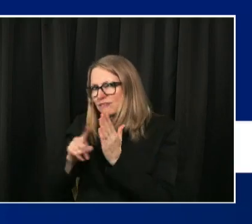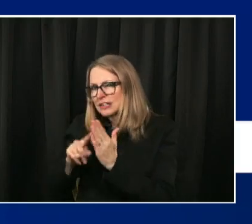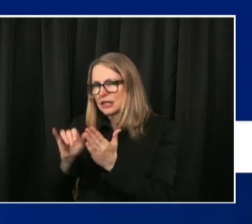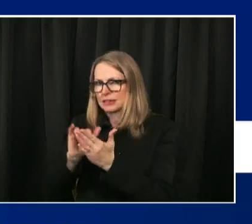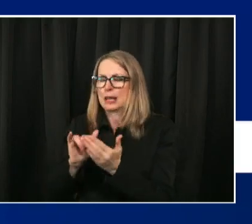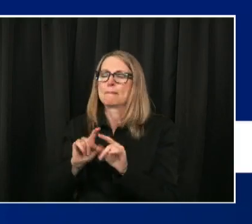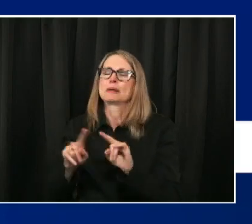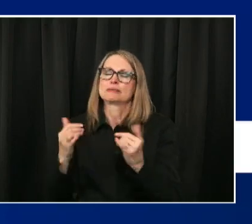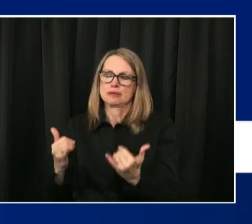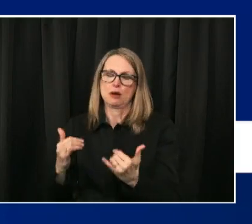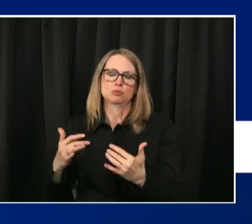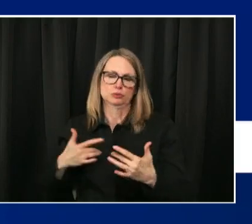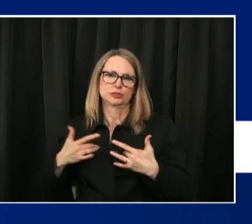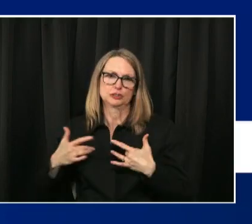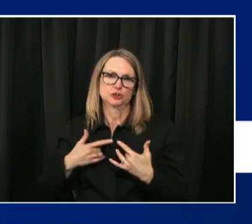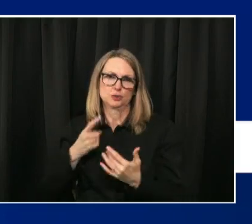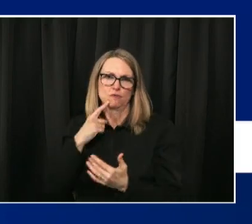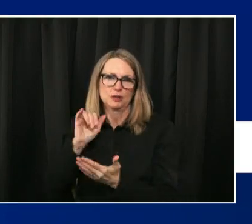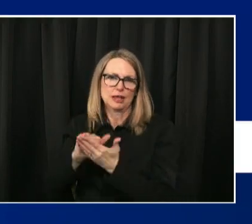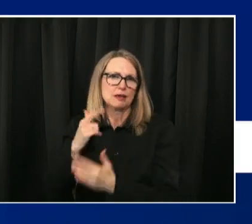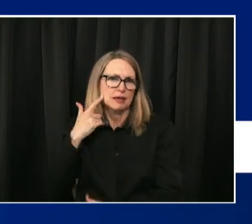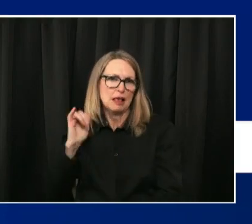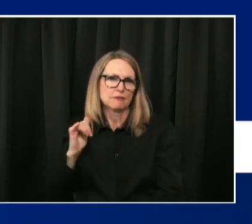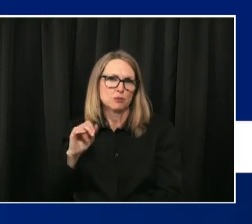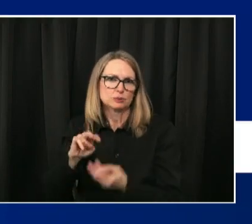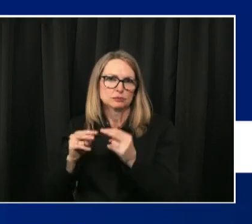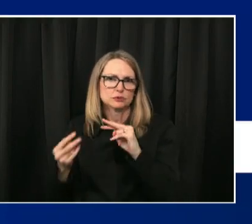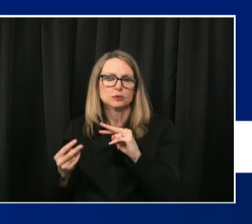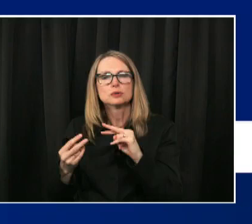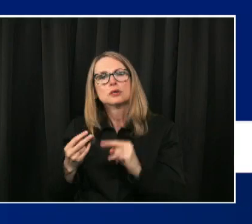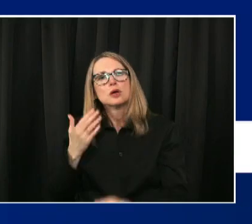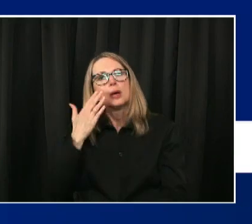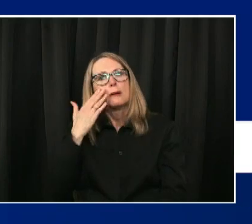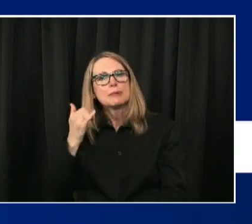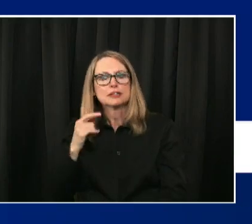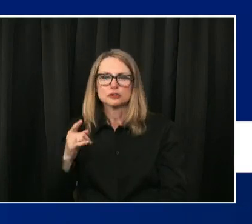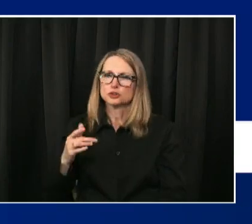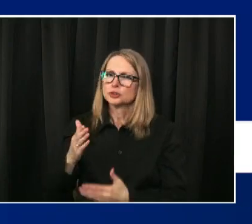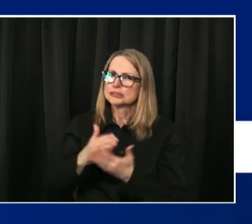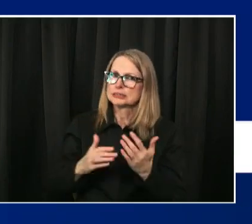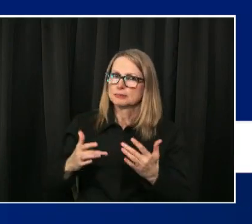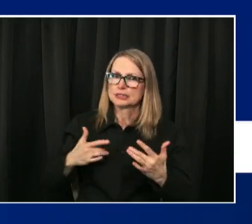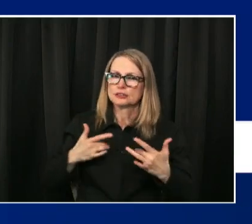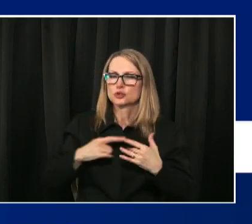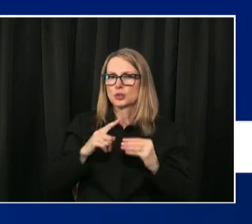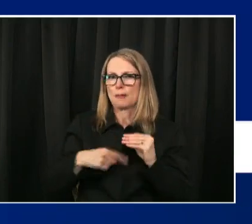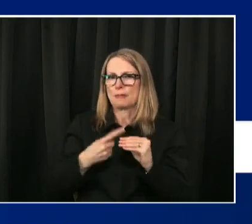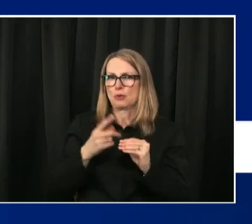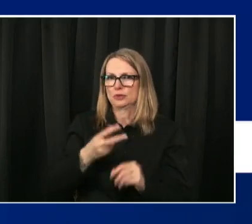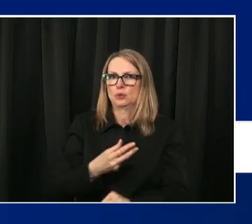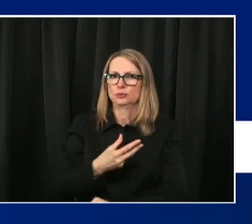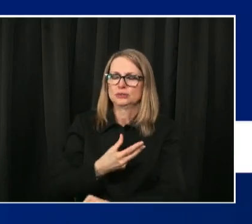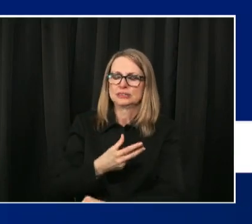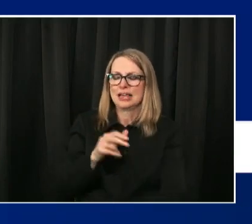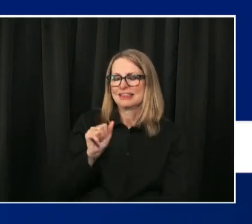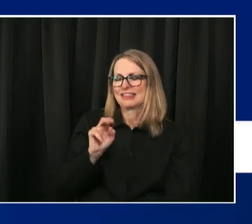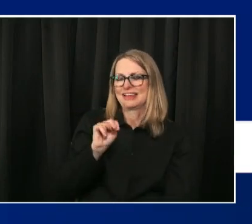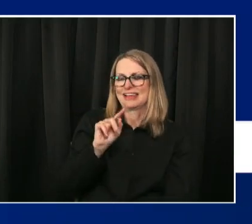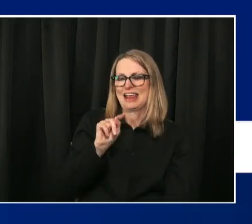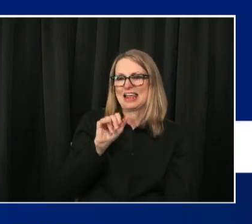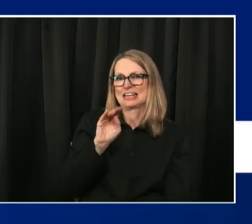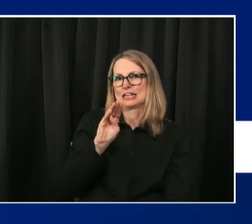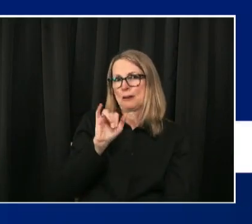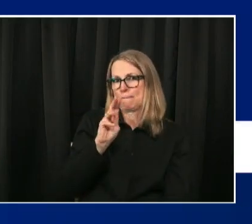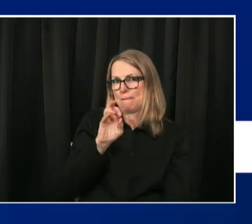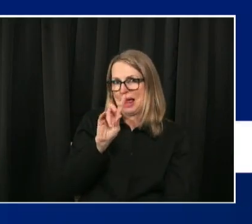The concern specifically is primarily related to the effectiveness of some of the monoclonal antibody treatments. So again, it's